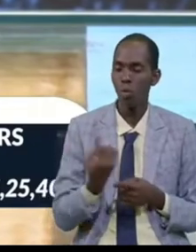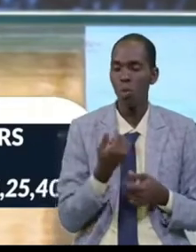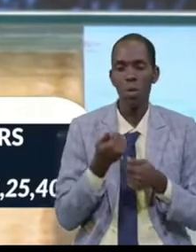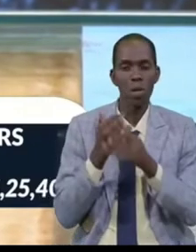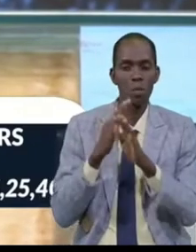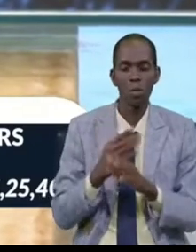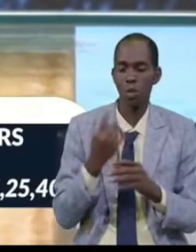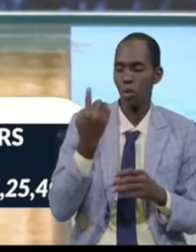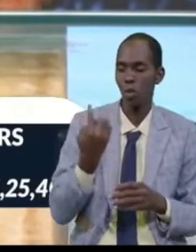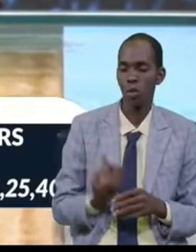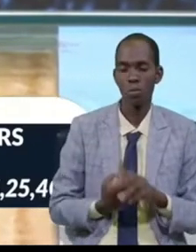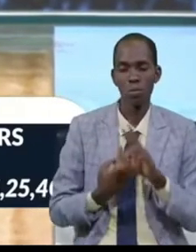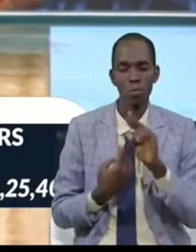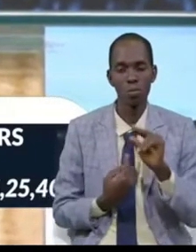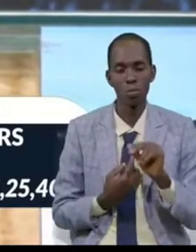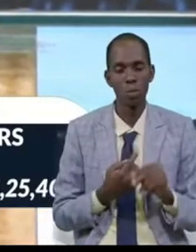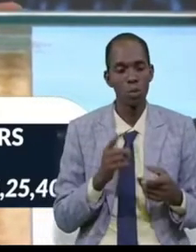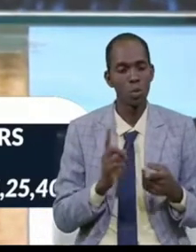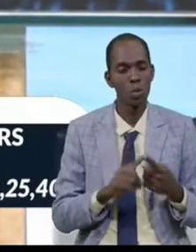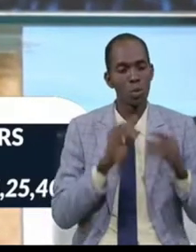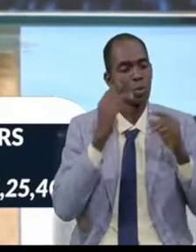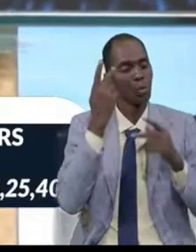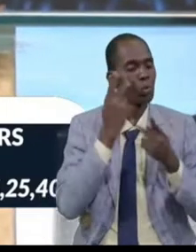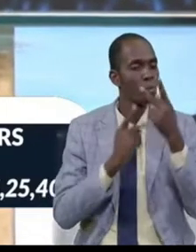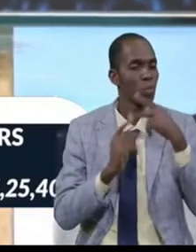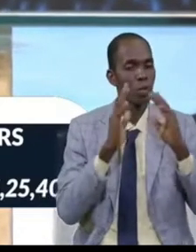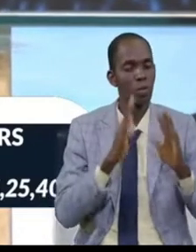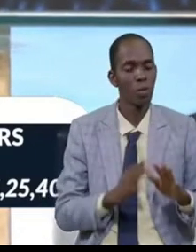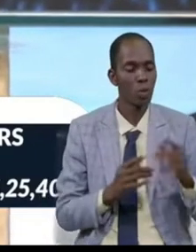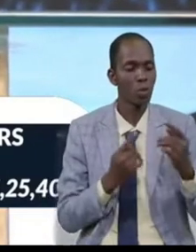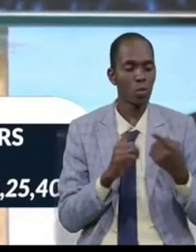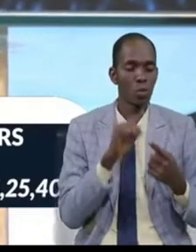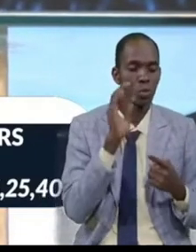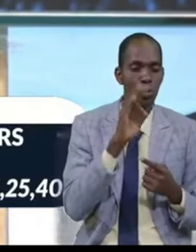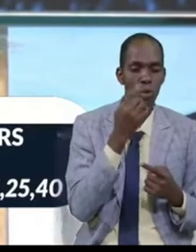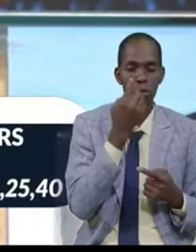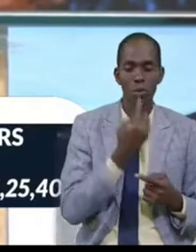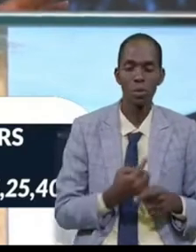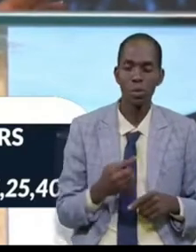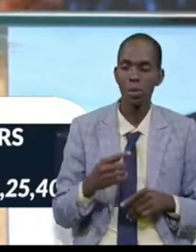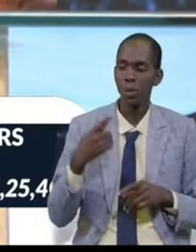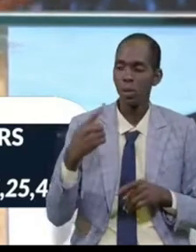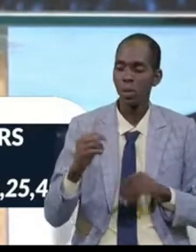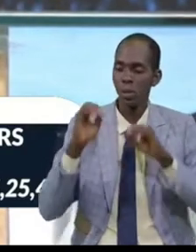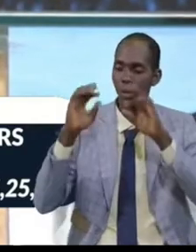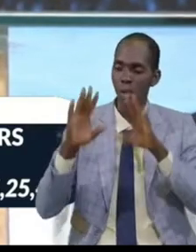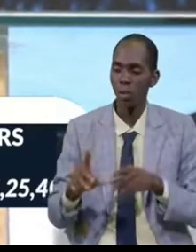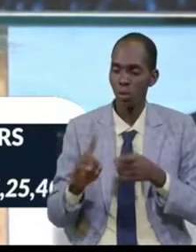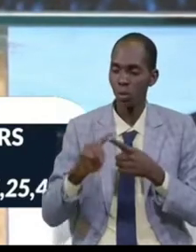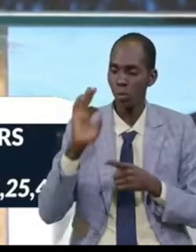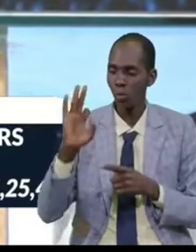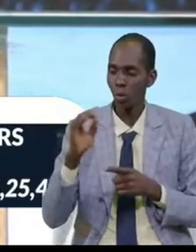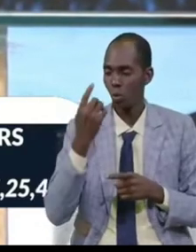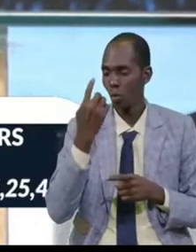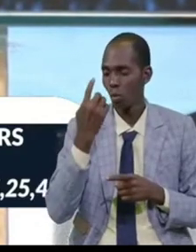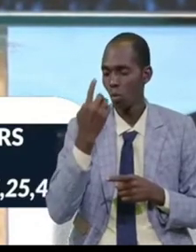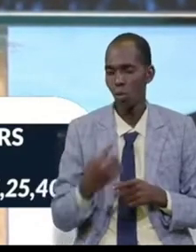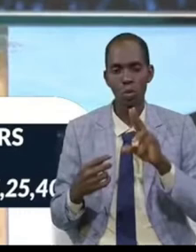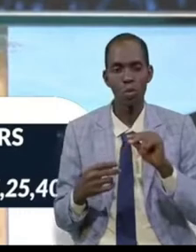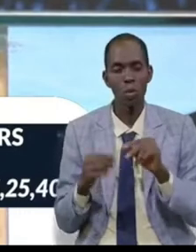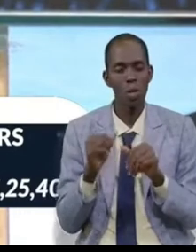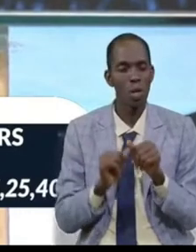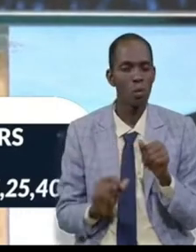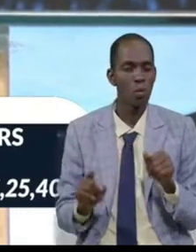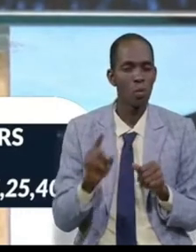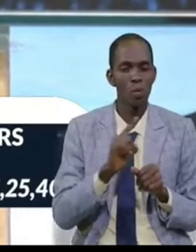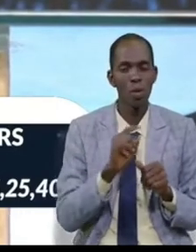only to the prophets, only to the teachers, only to the workers of miracles. Everyone, all the